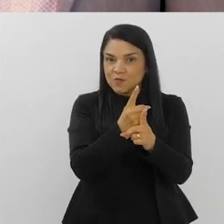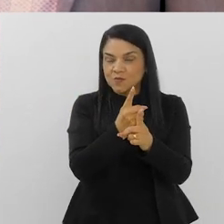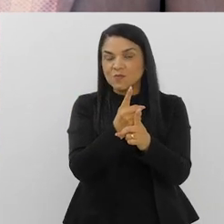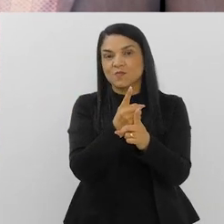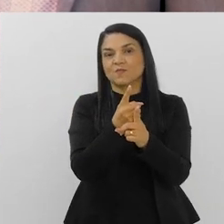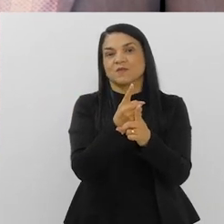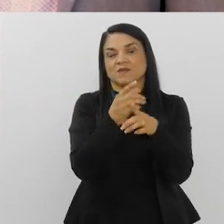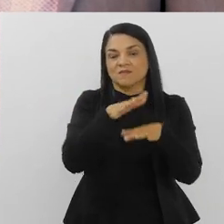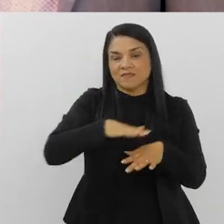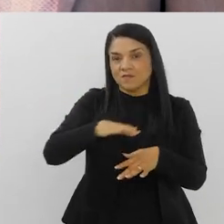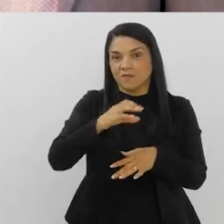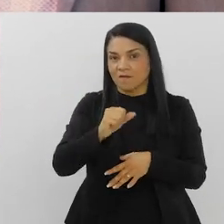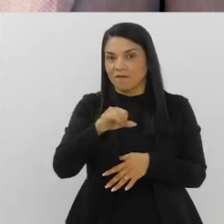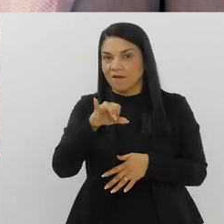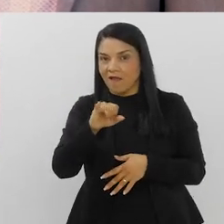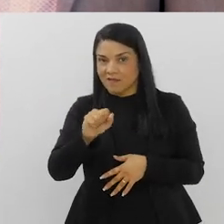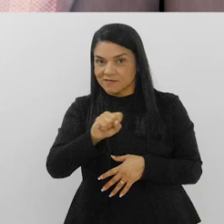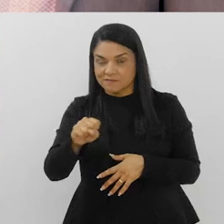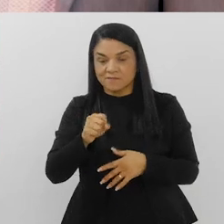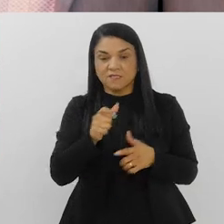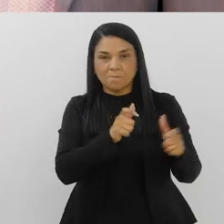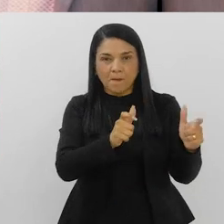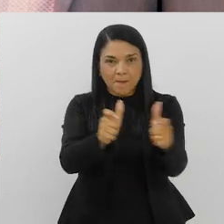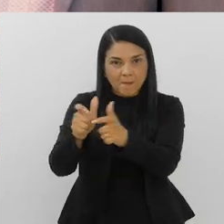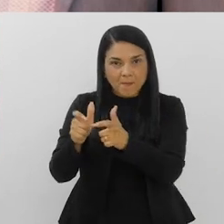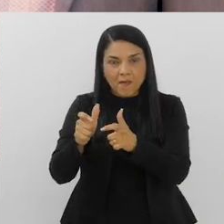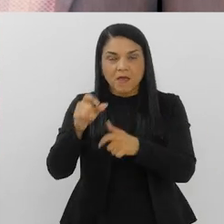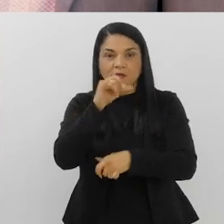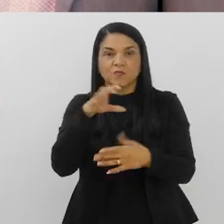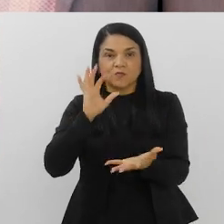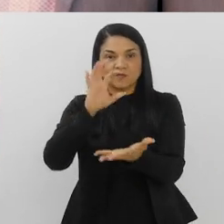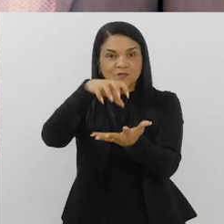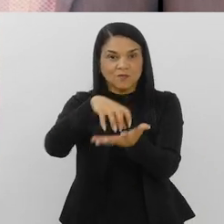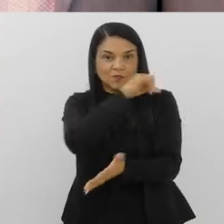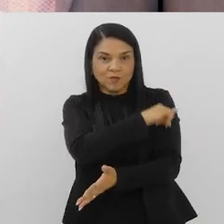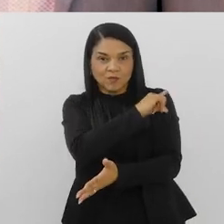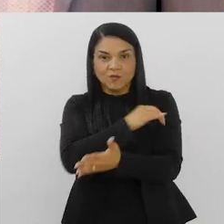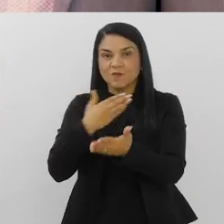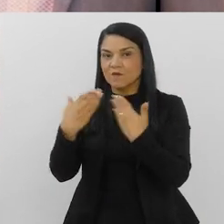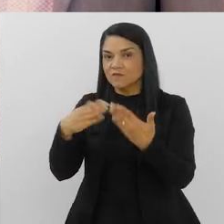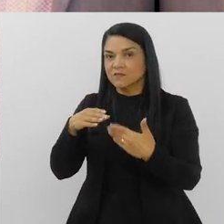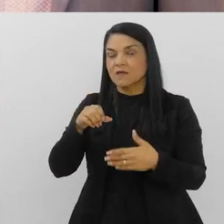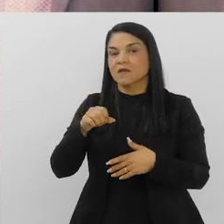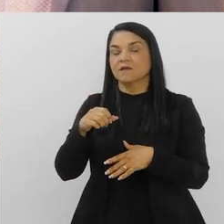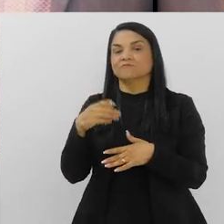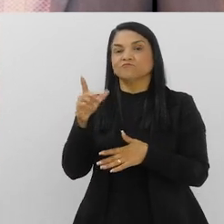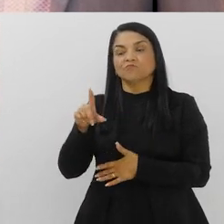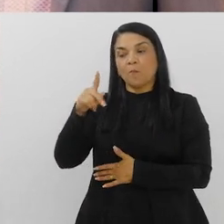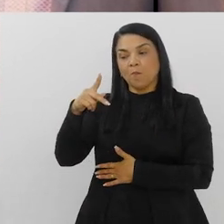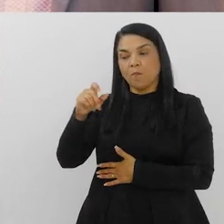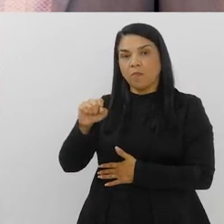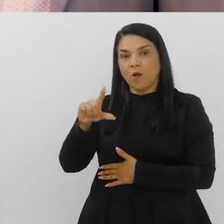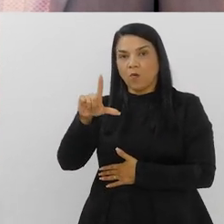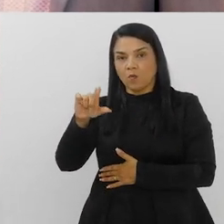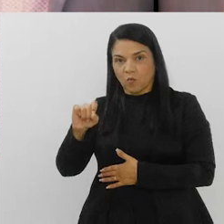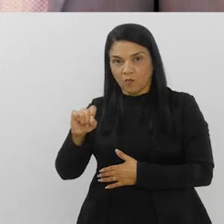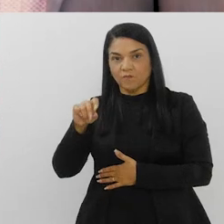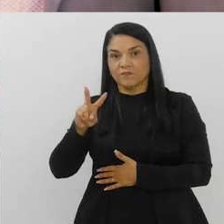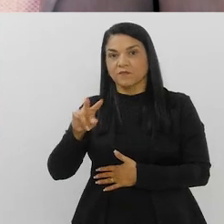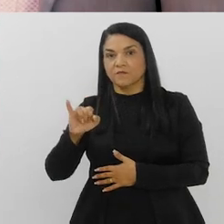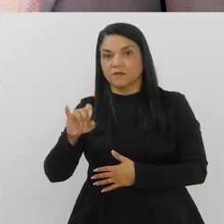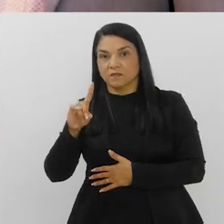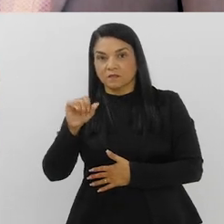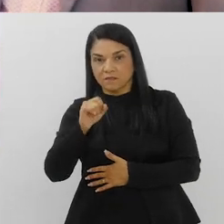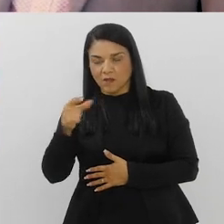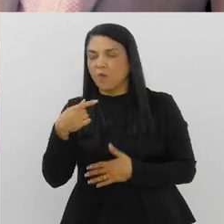also in other regions of the center, I will talk about the superintendents of the Instituto de Patrimônio Histórico and Artístico Nacional, Paulo Vidal. Paulo,